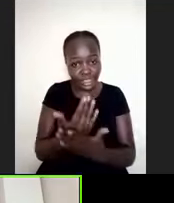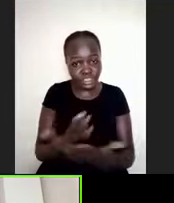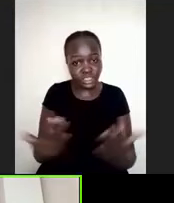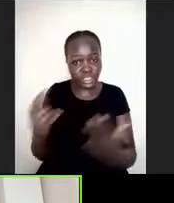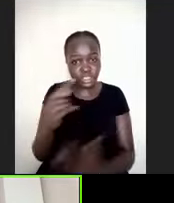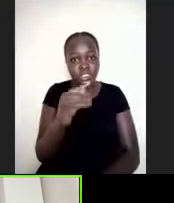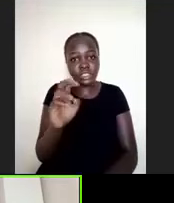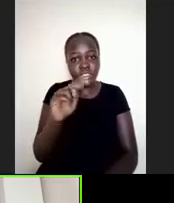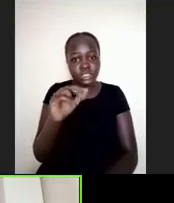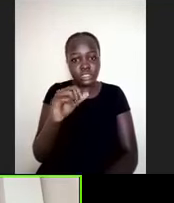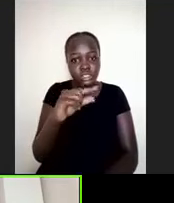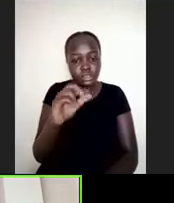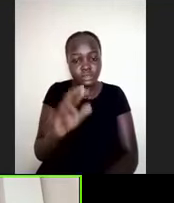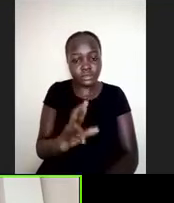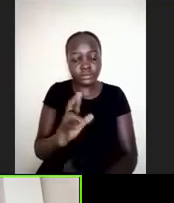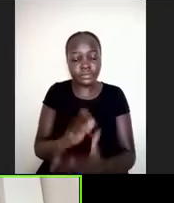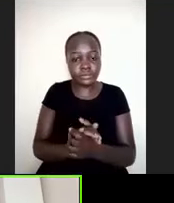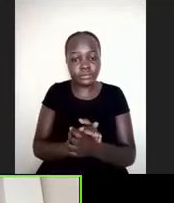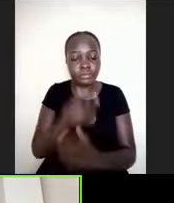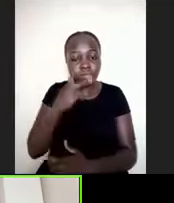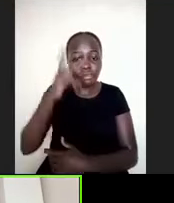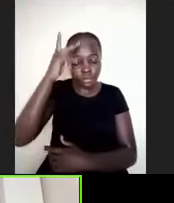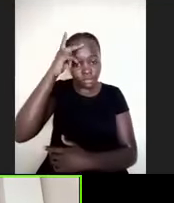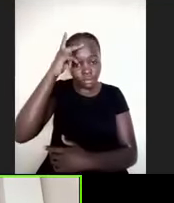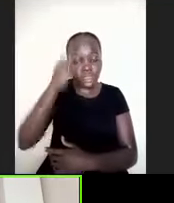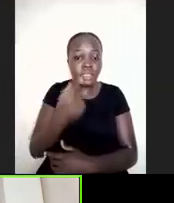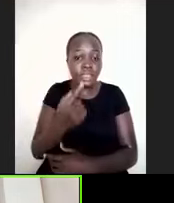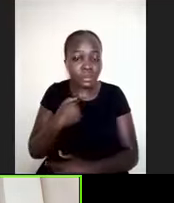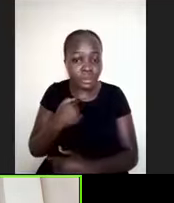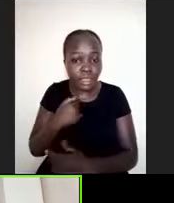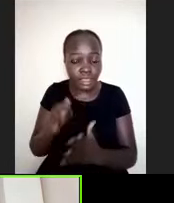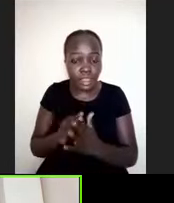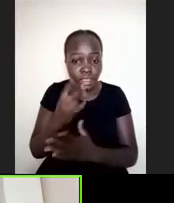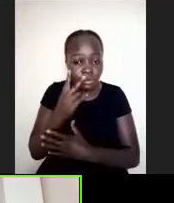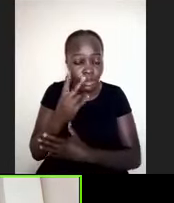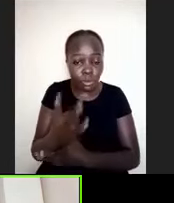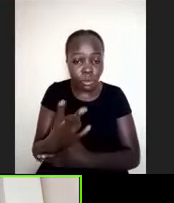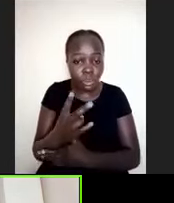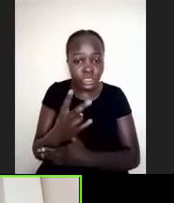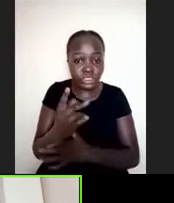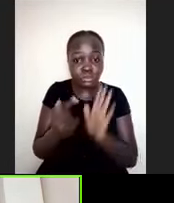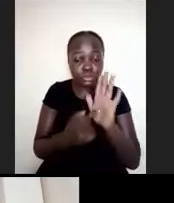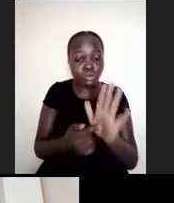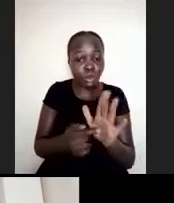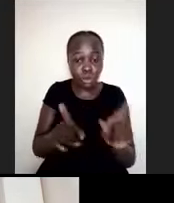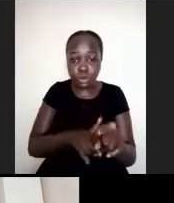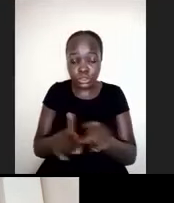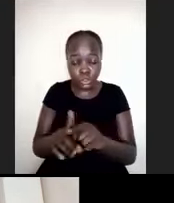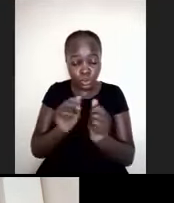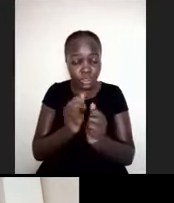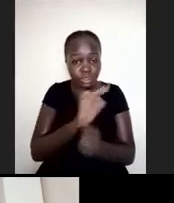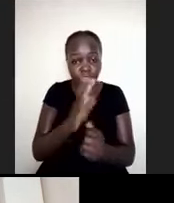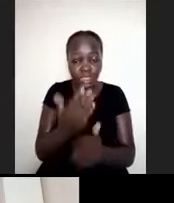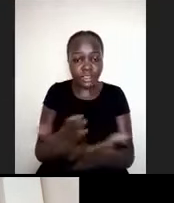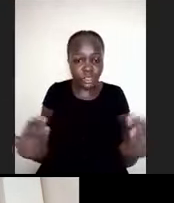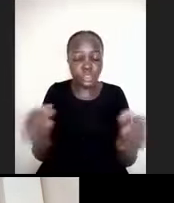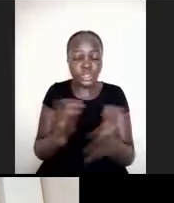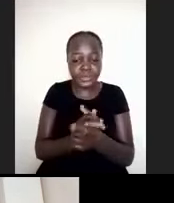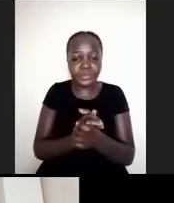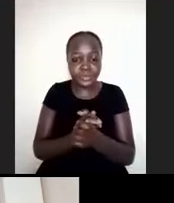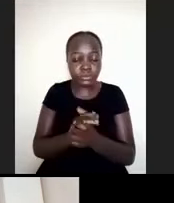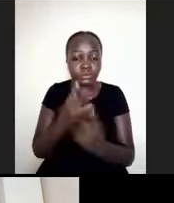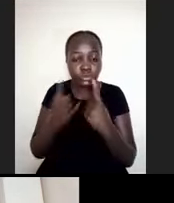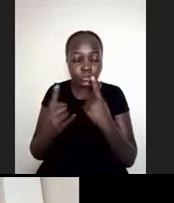parents have actually been telling me they've been watching the show even with their teens, you know. So talk